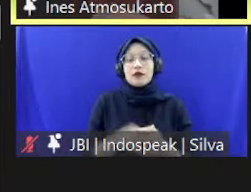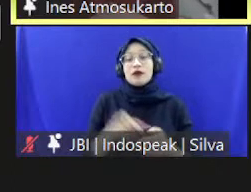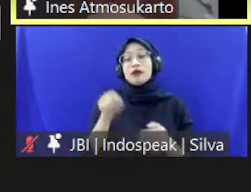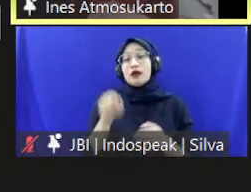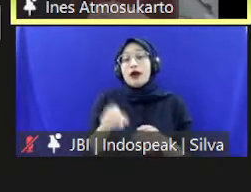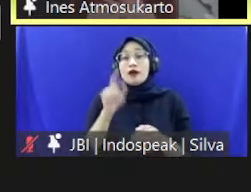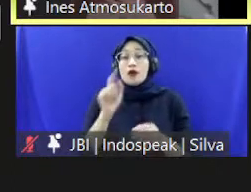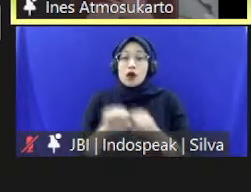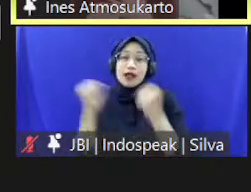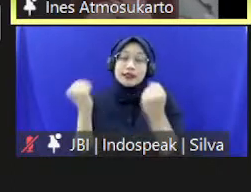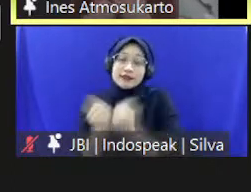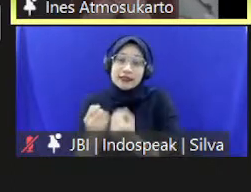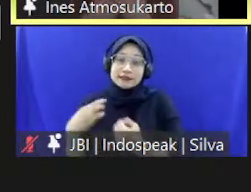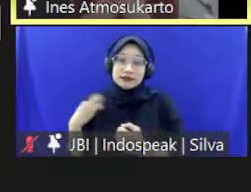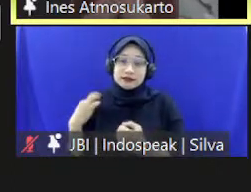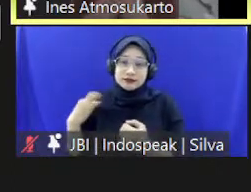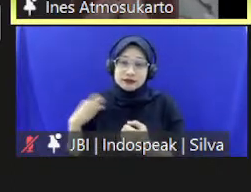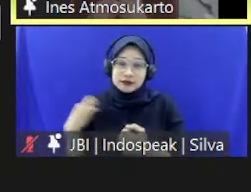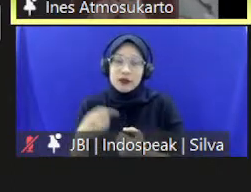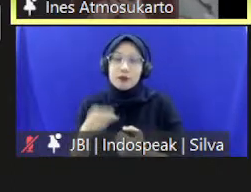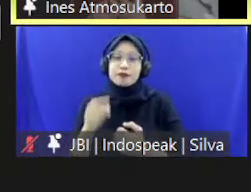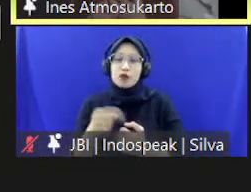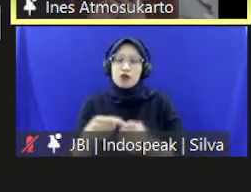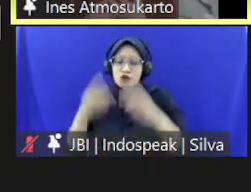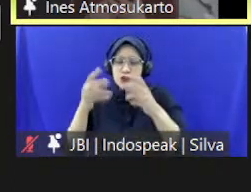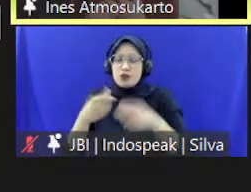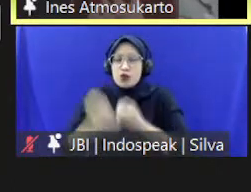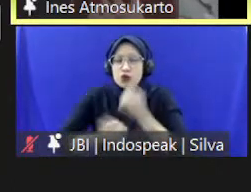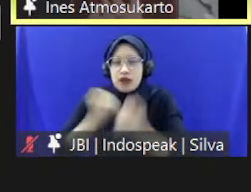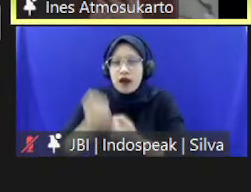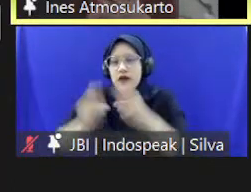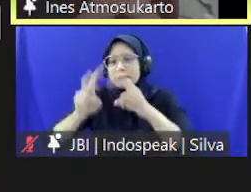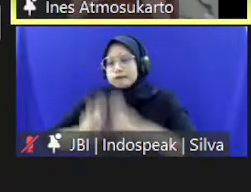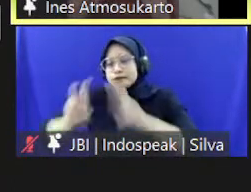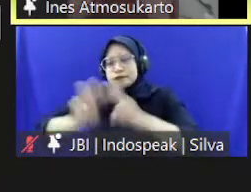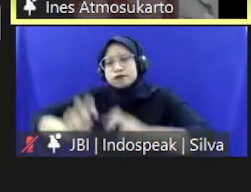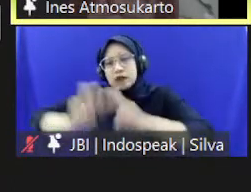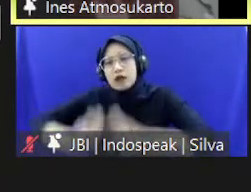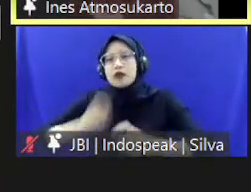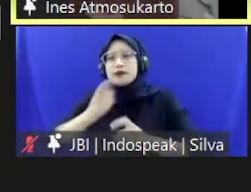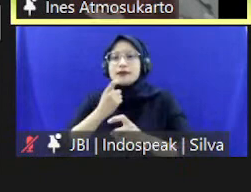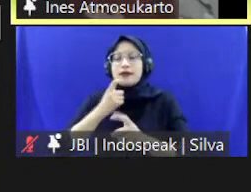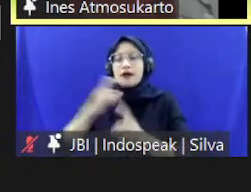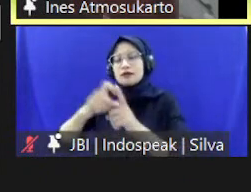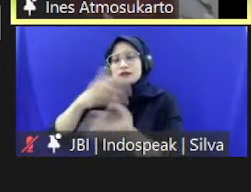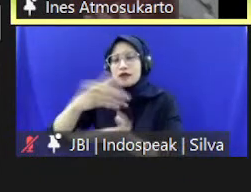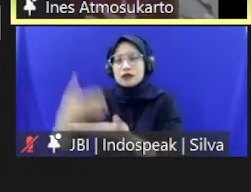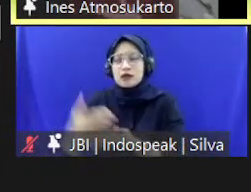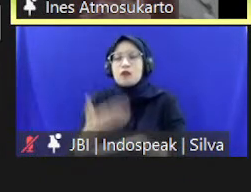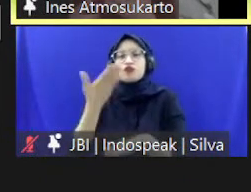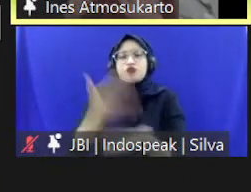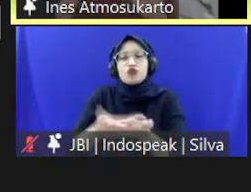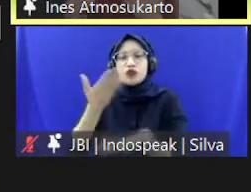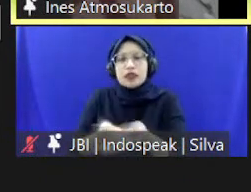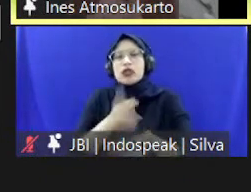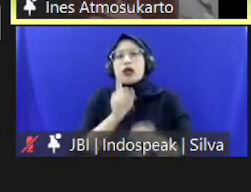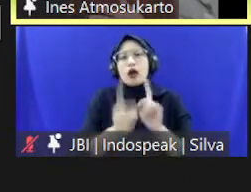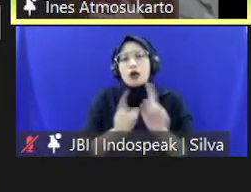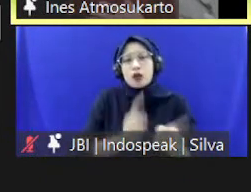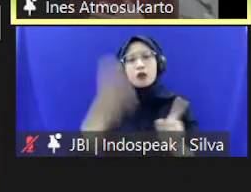highlighted the discrepancy in data reporting. Clearly, one of the greatest challenges in